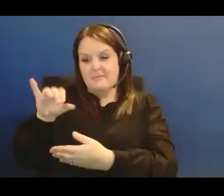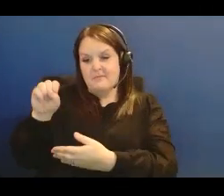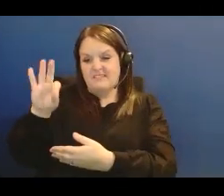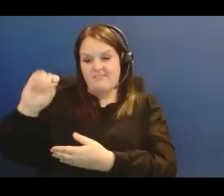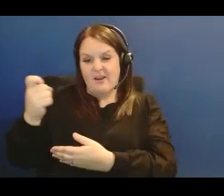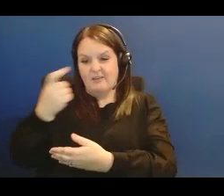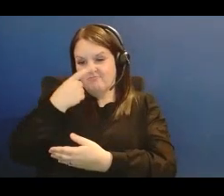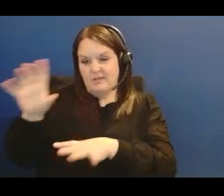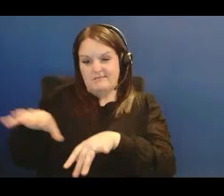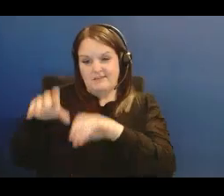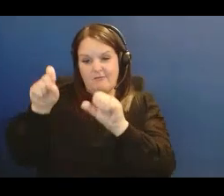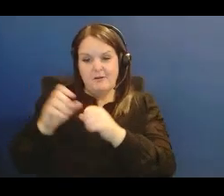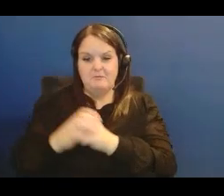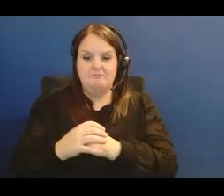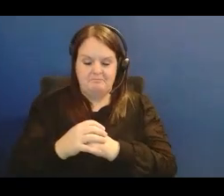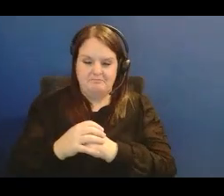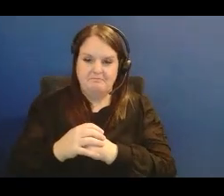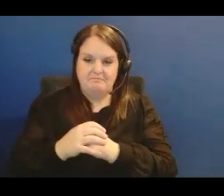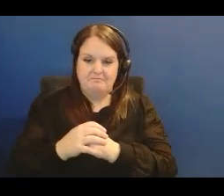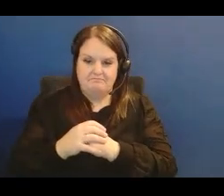over.